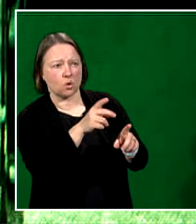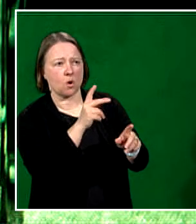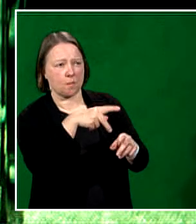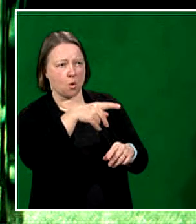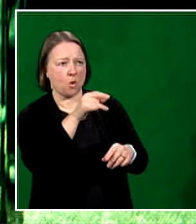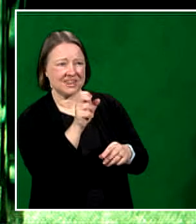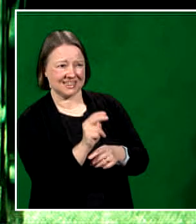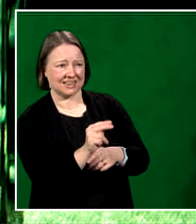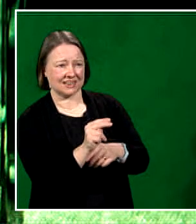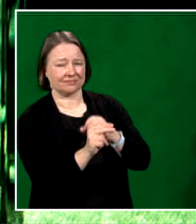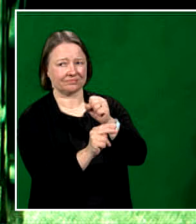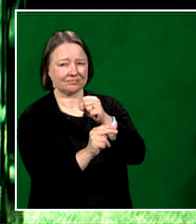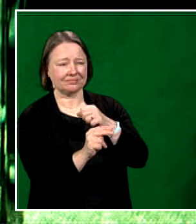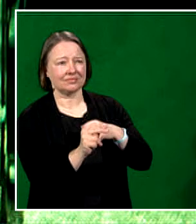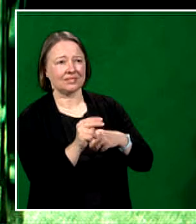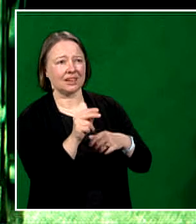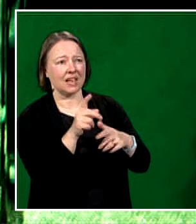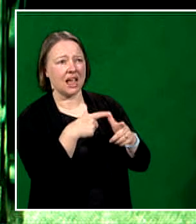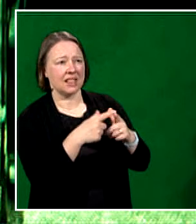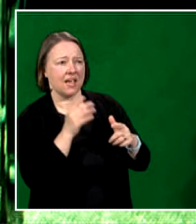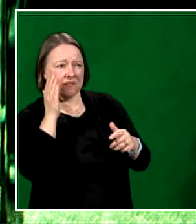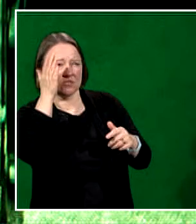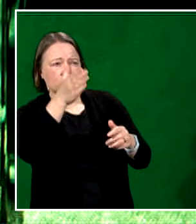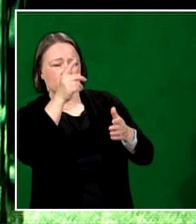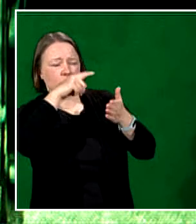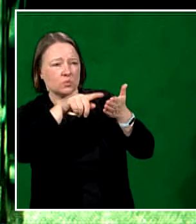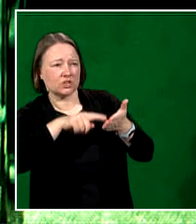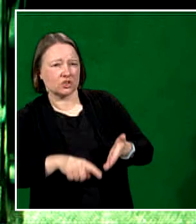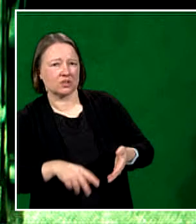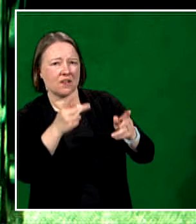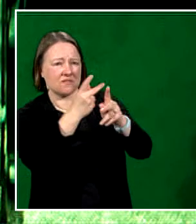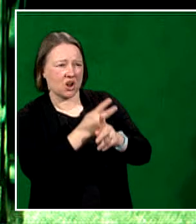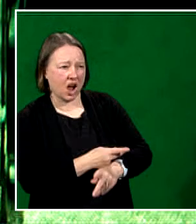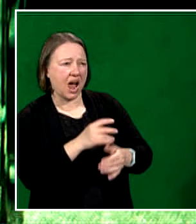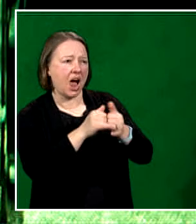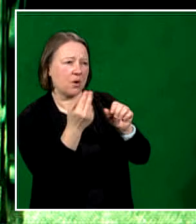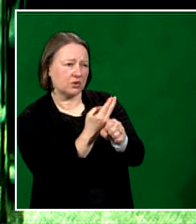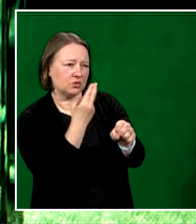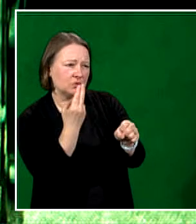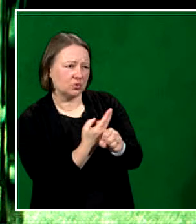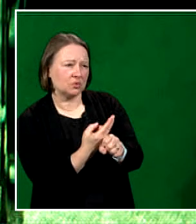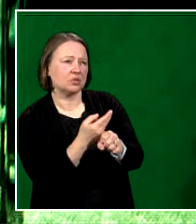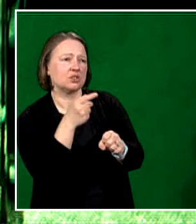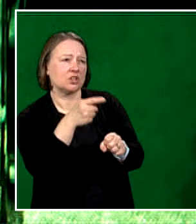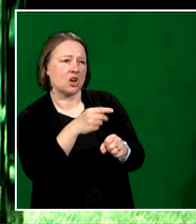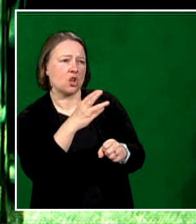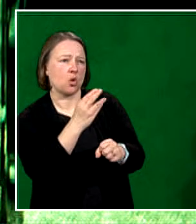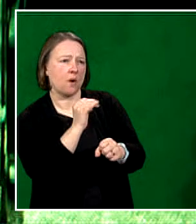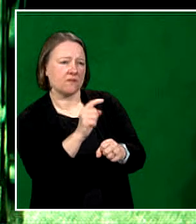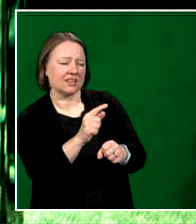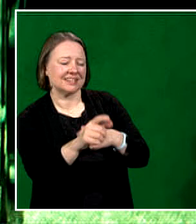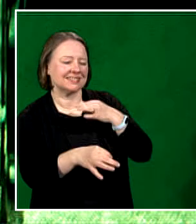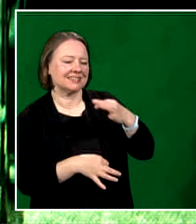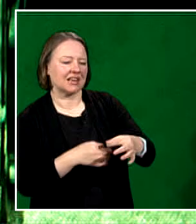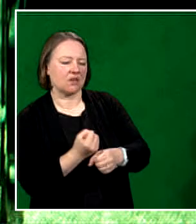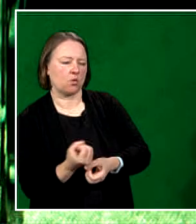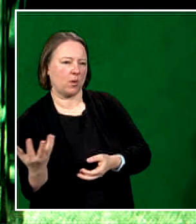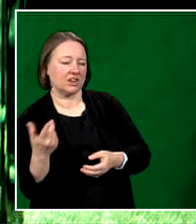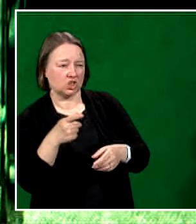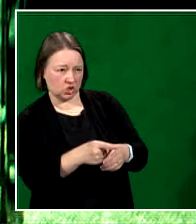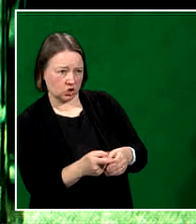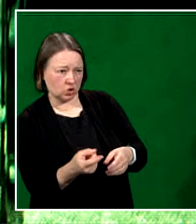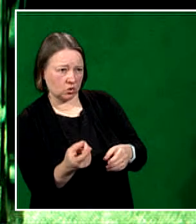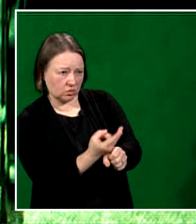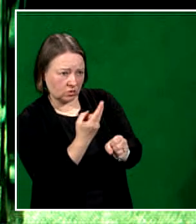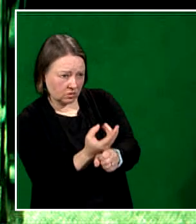protein. Mm-hmm. And so then future research is to figure out how can you make use of the chlorophyll instead of it becoming a waste stream. So do you recover